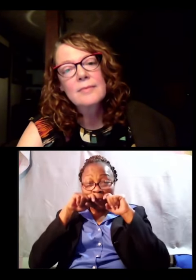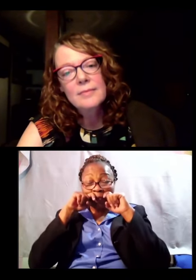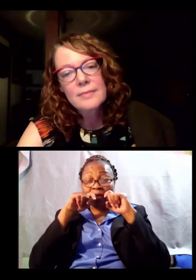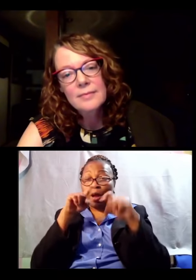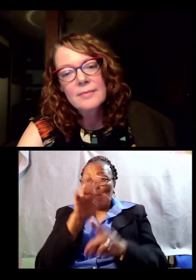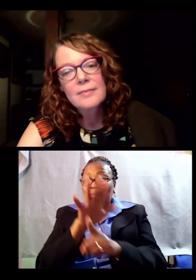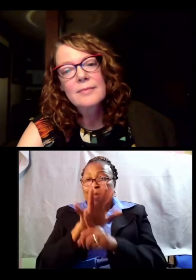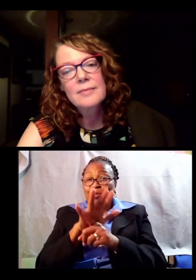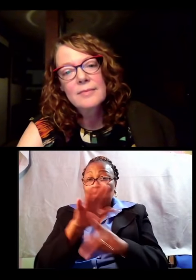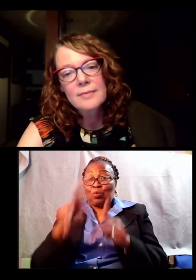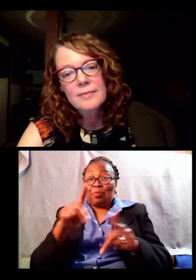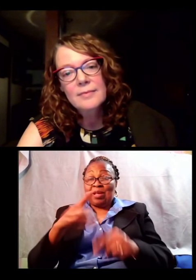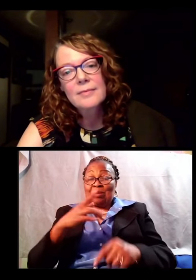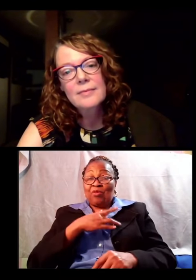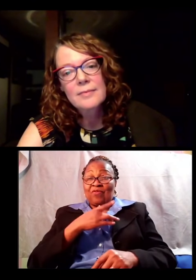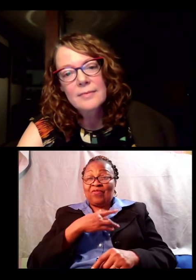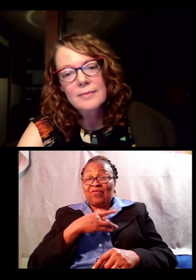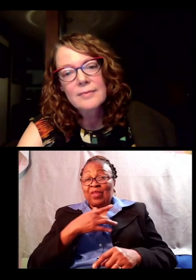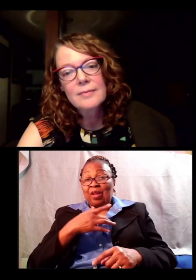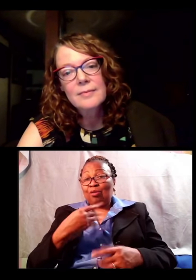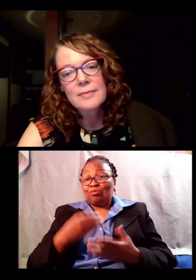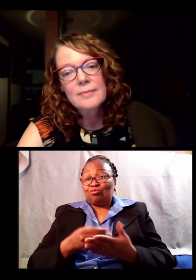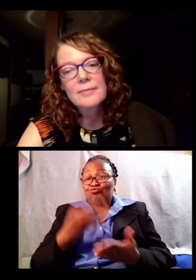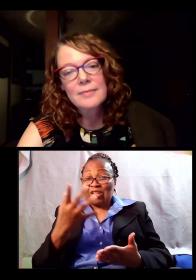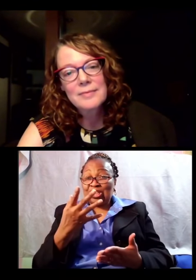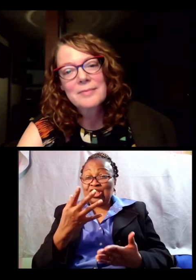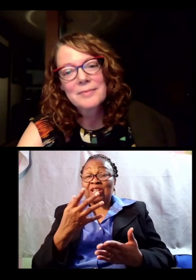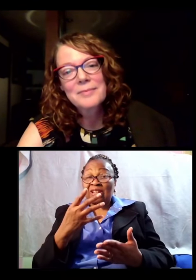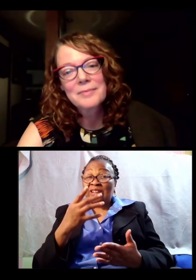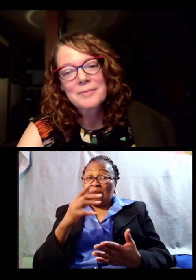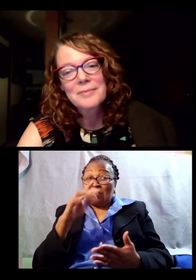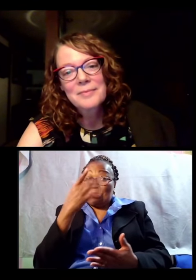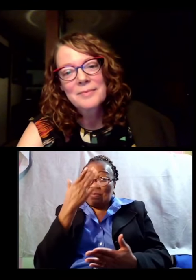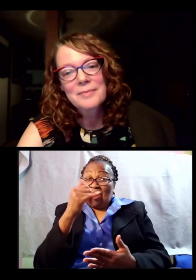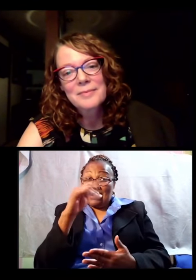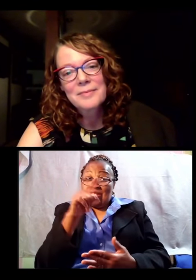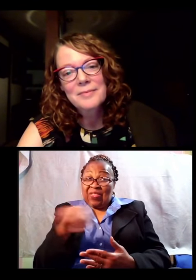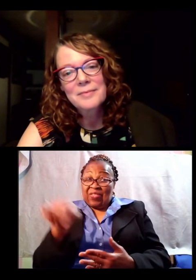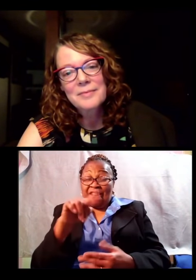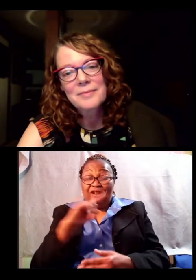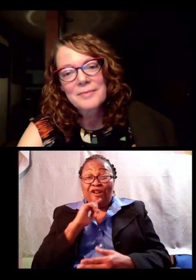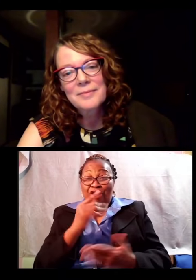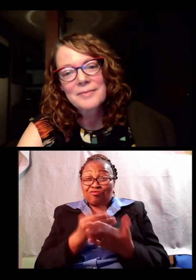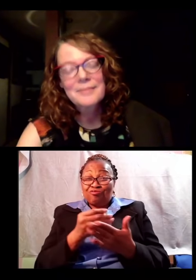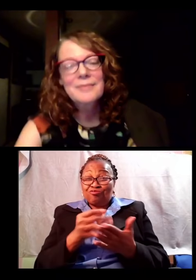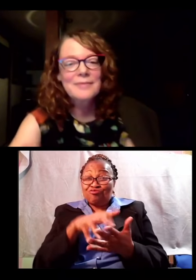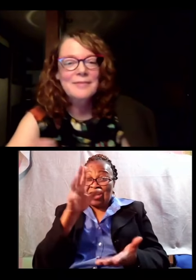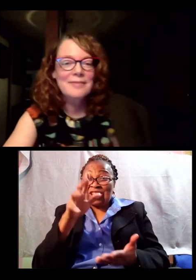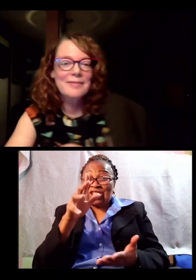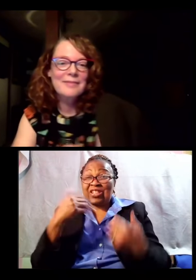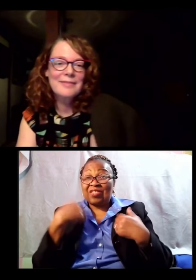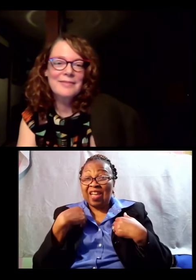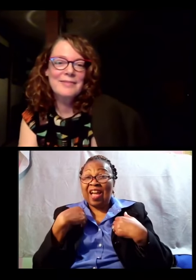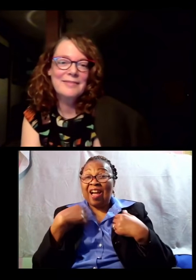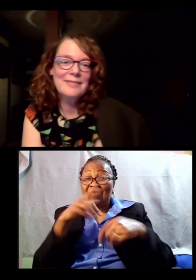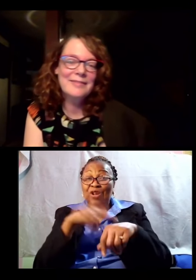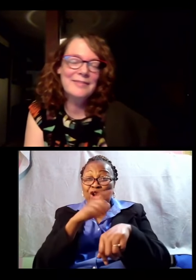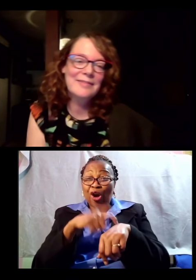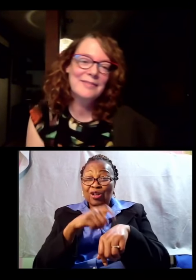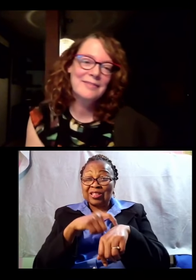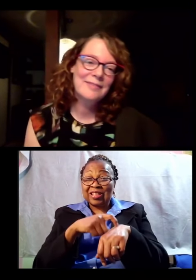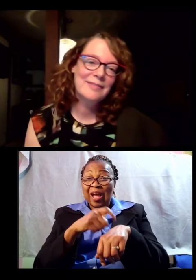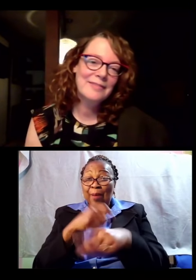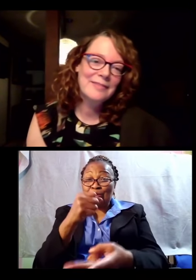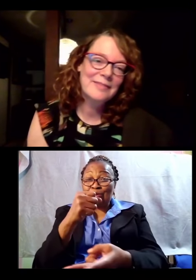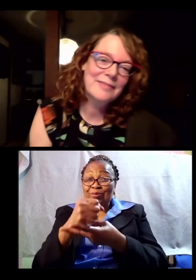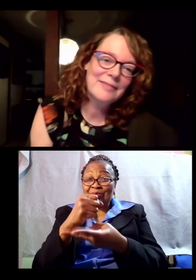the thing about vampires is they're always pretty rich. Mm-hmm. Why is that? They've had a long time to accumulate stuff. And